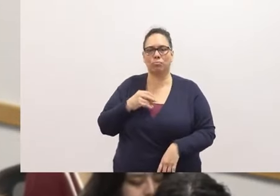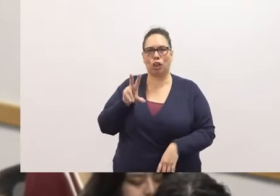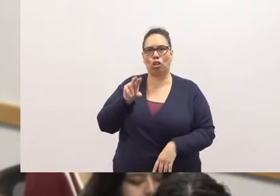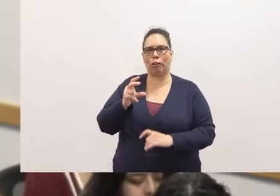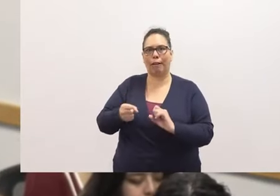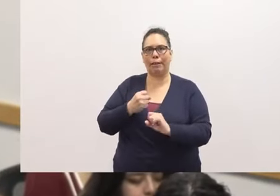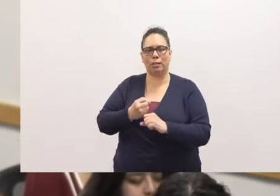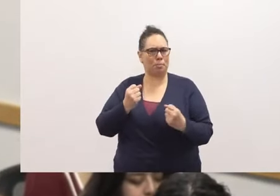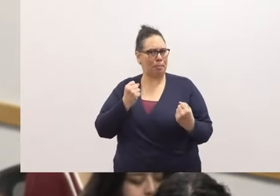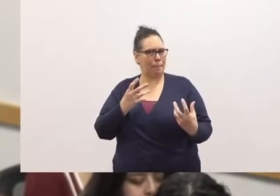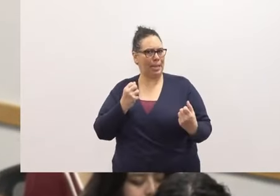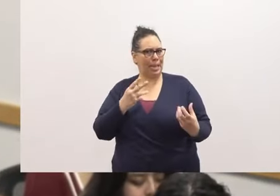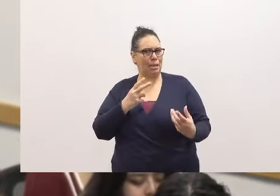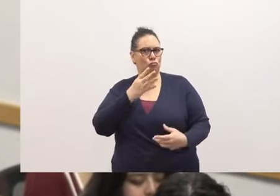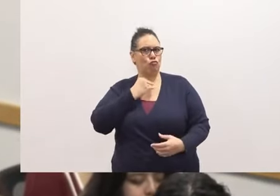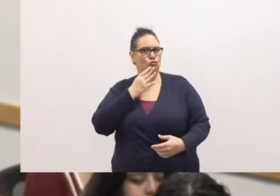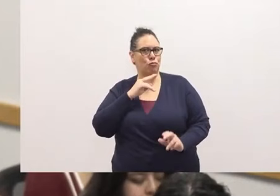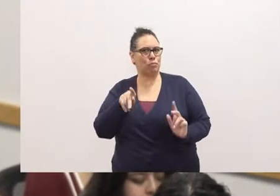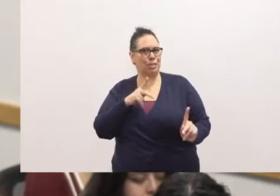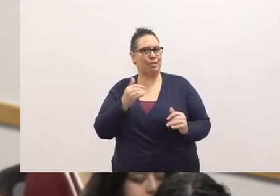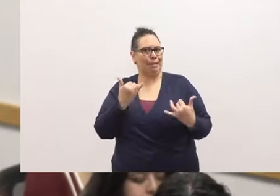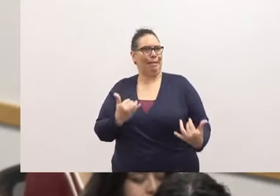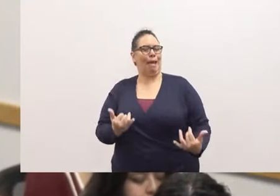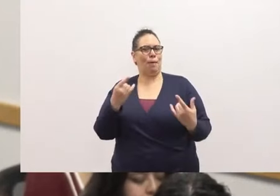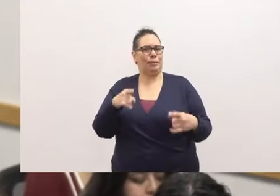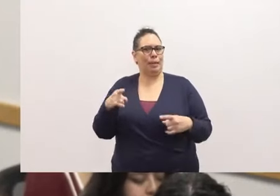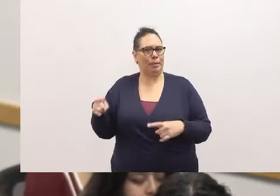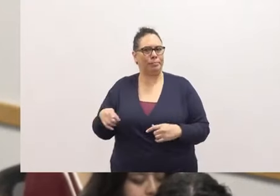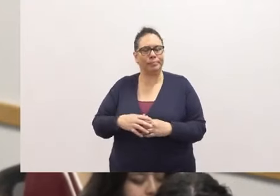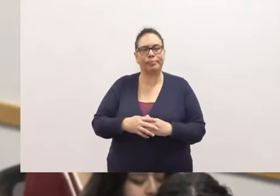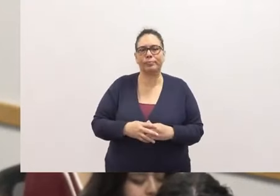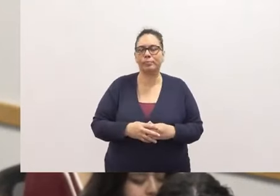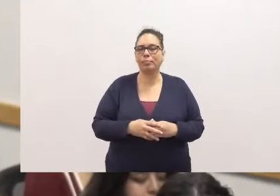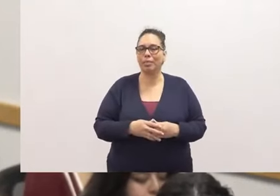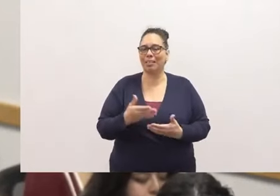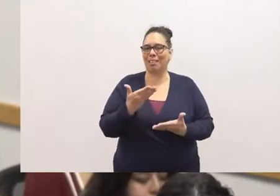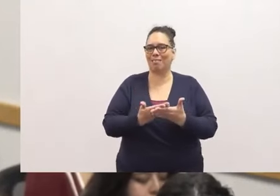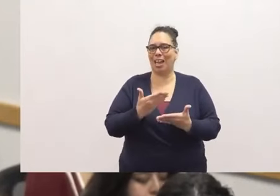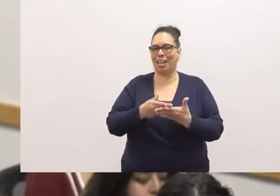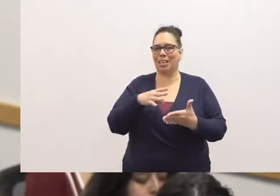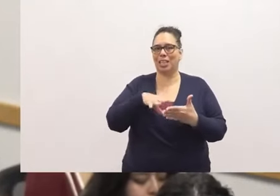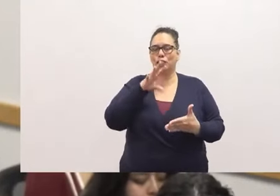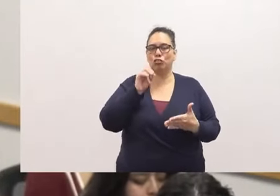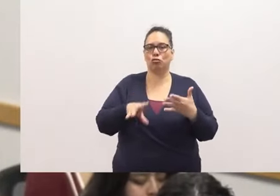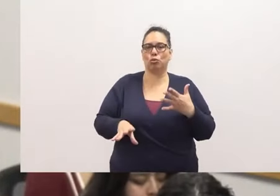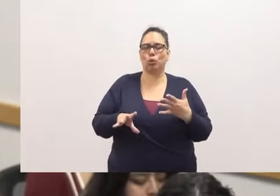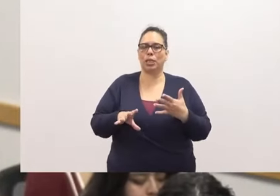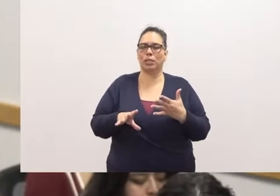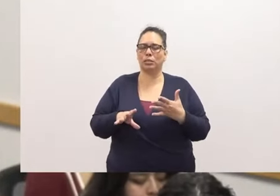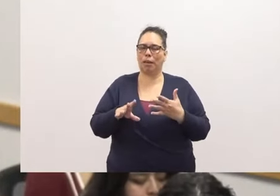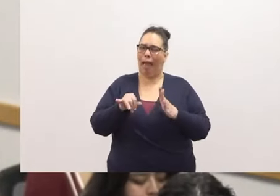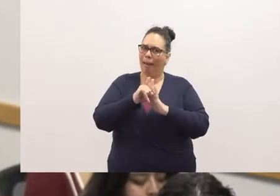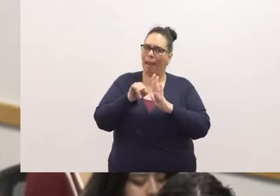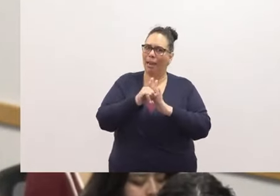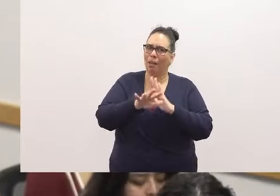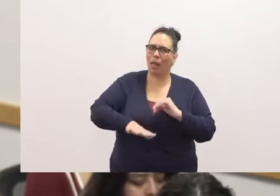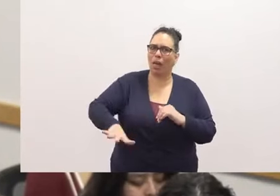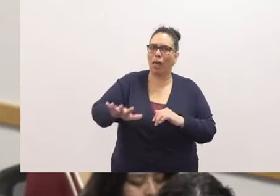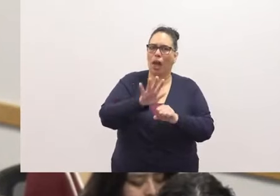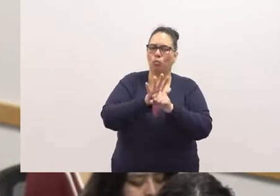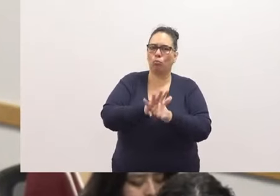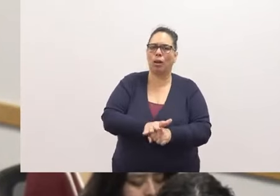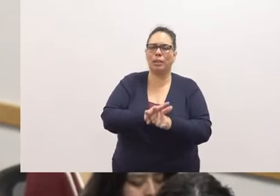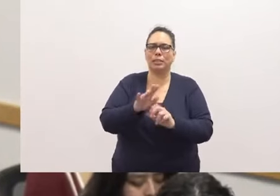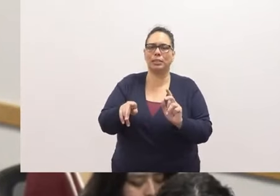in 2024 that support Palestinian freedom. The fact that our students identify with oppressed children halfway around the world is a